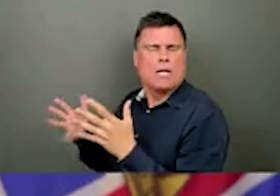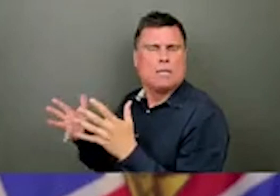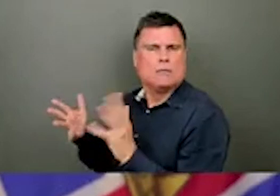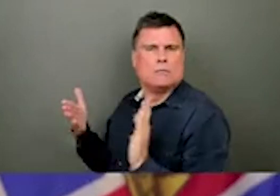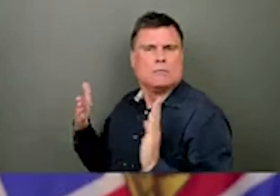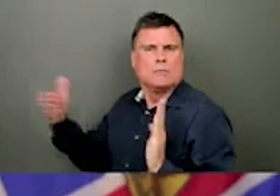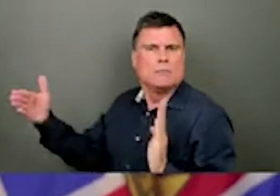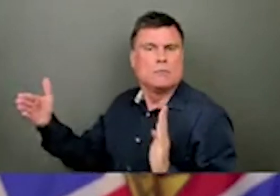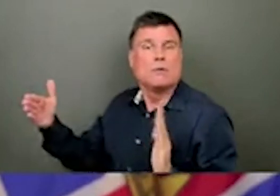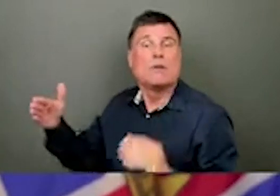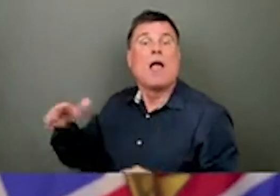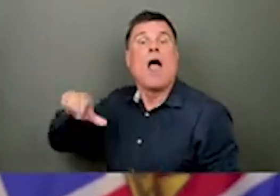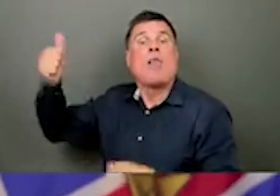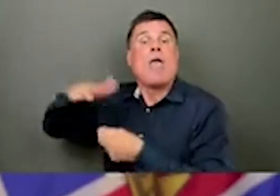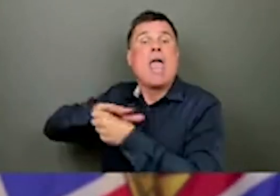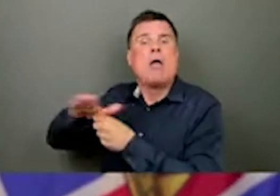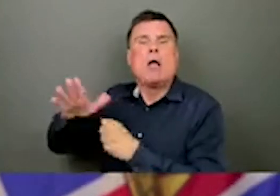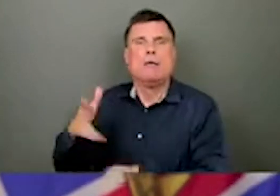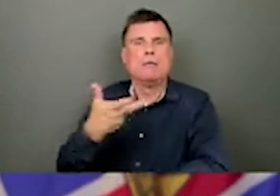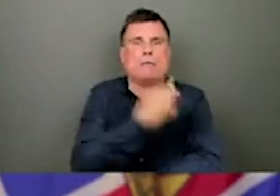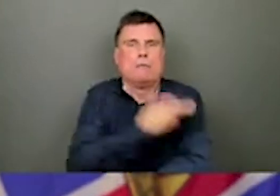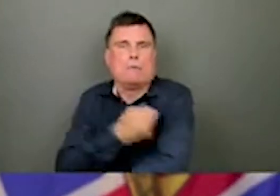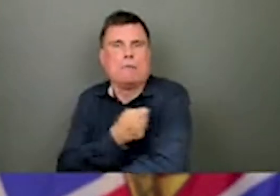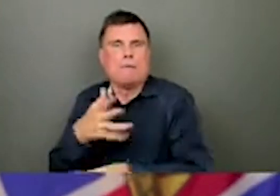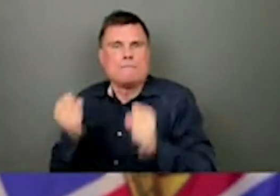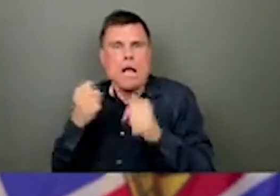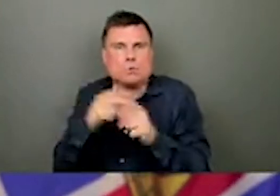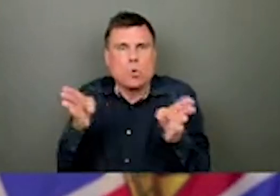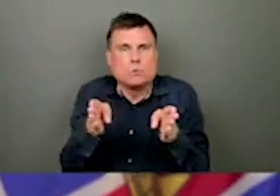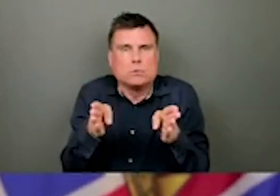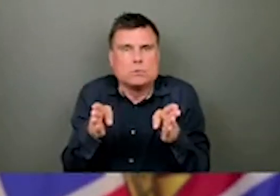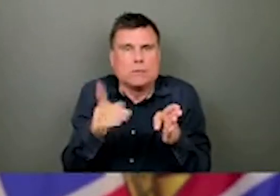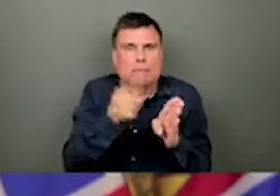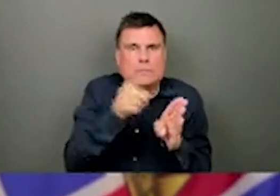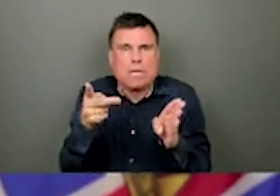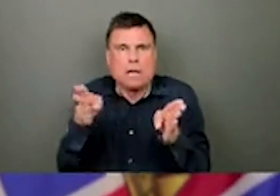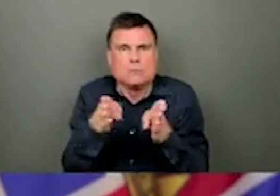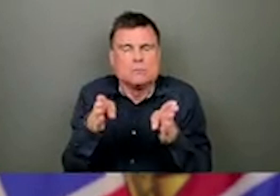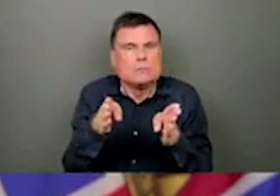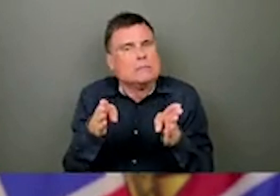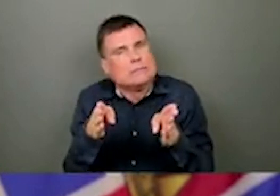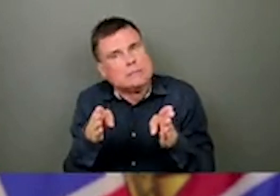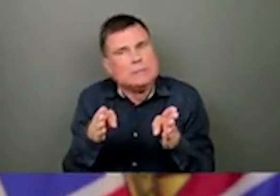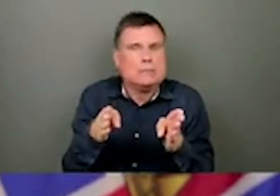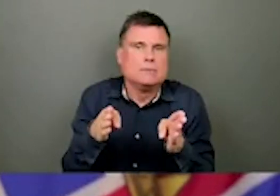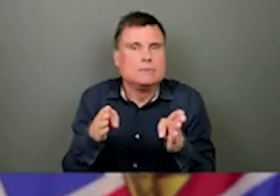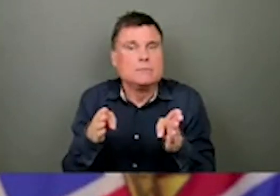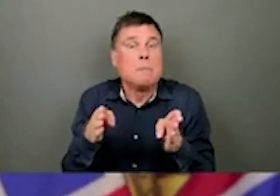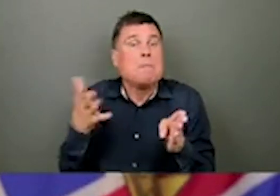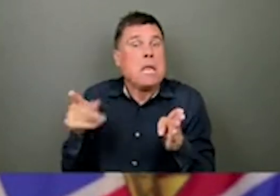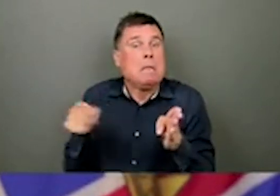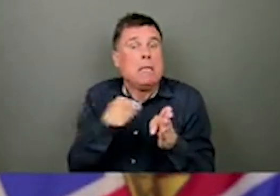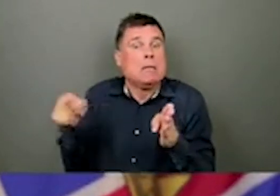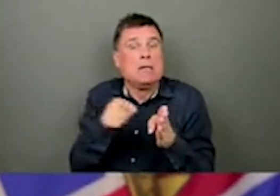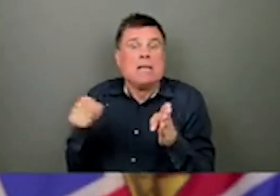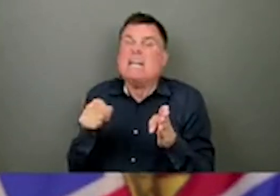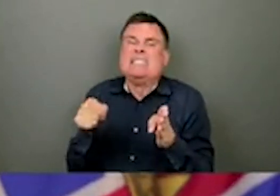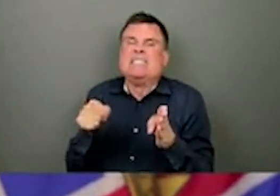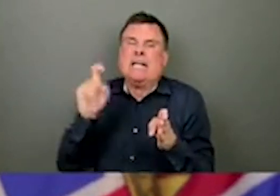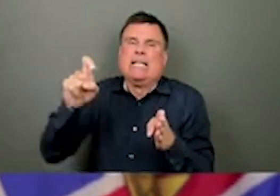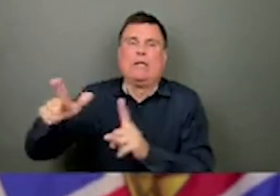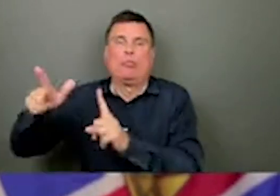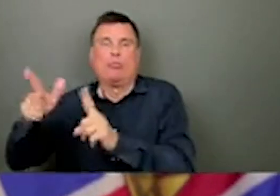U.S. and Israel, they stuck to the very narrow window of time for the most part, and so have been focusing